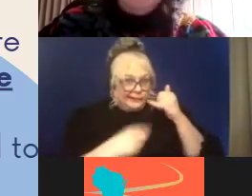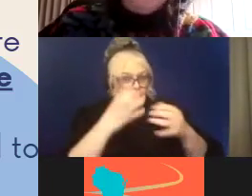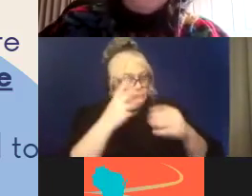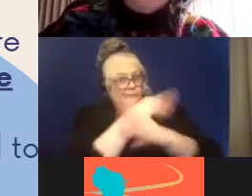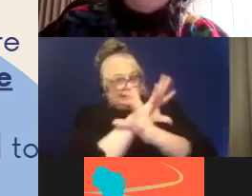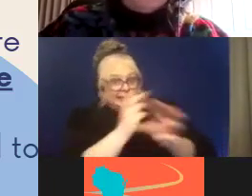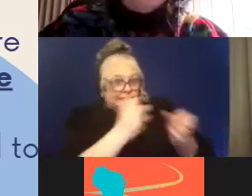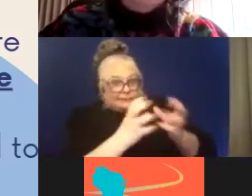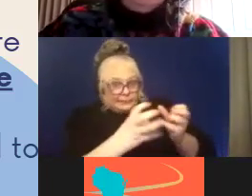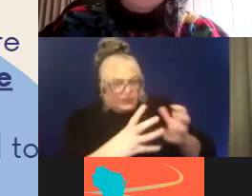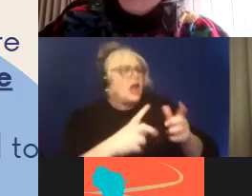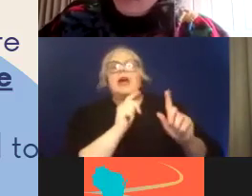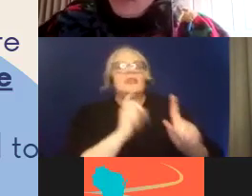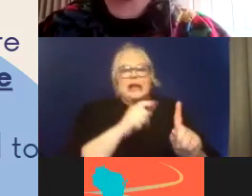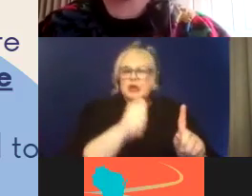me.